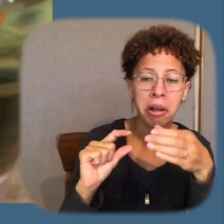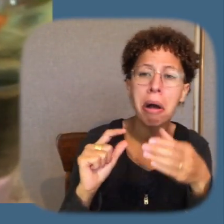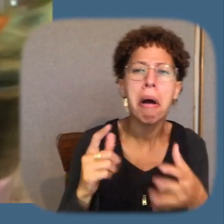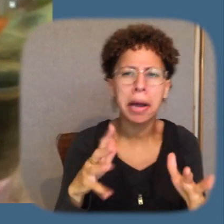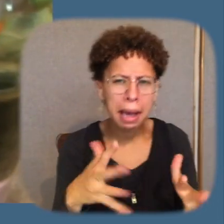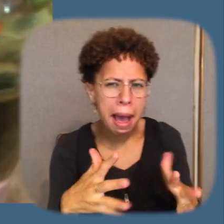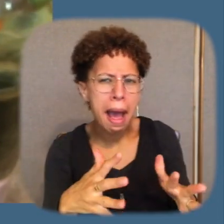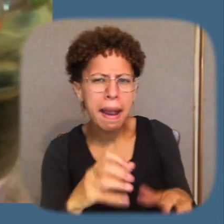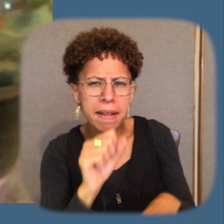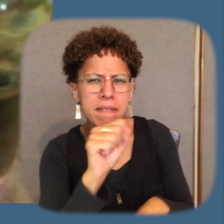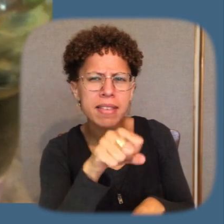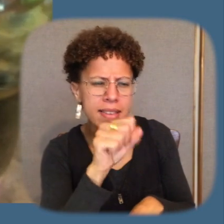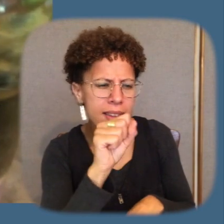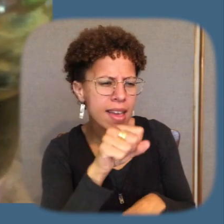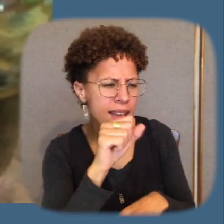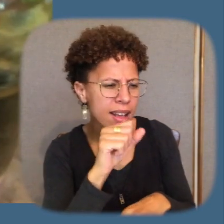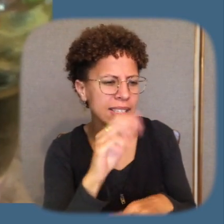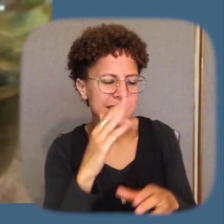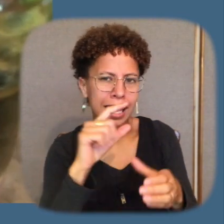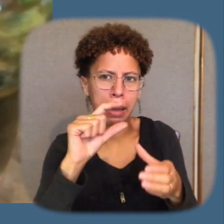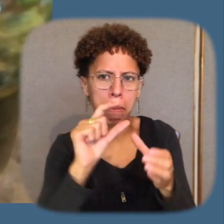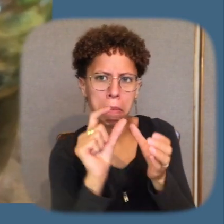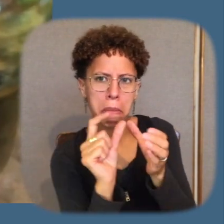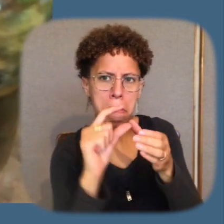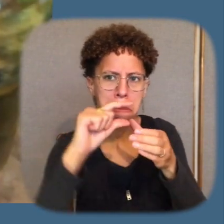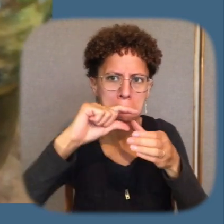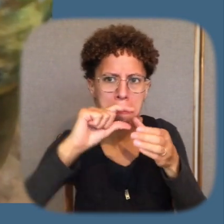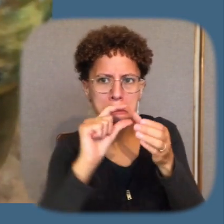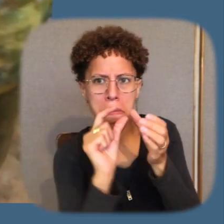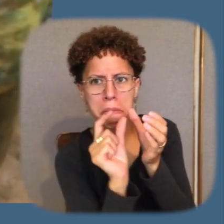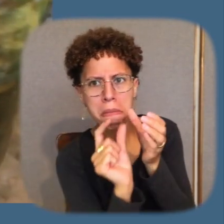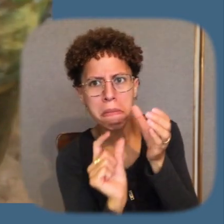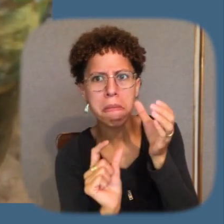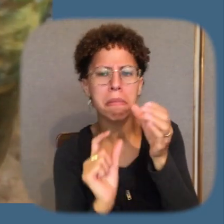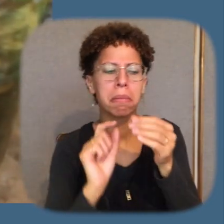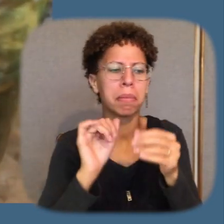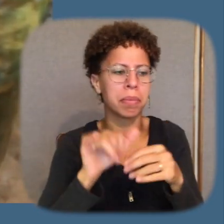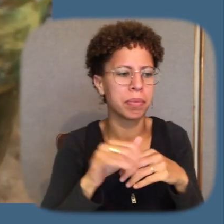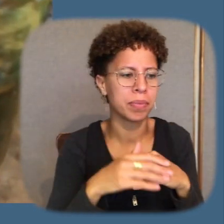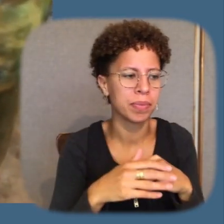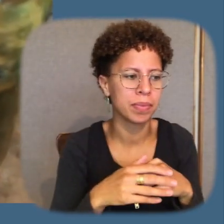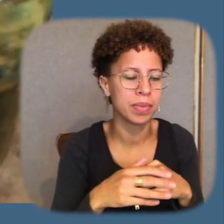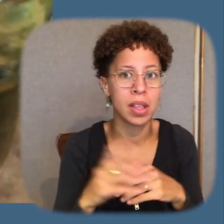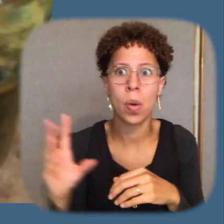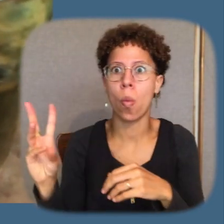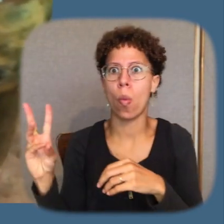at that. This one seems to be twisting and turning a little bit also. Wow.